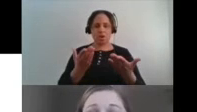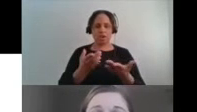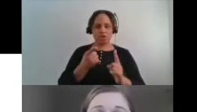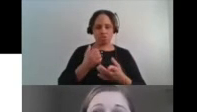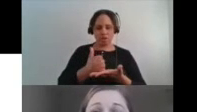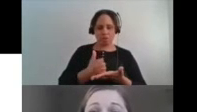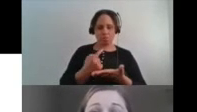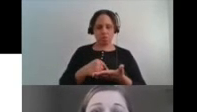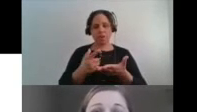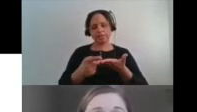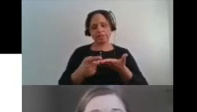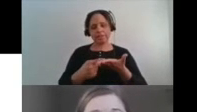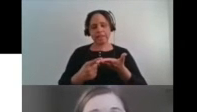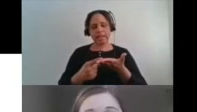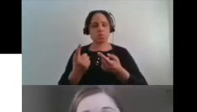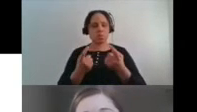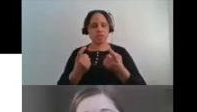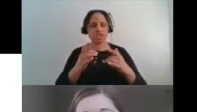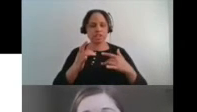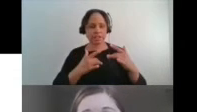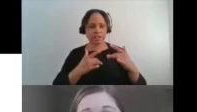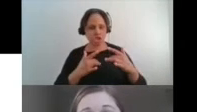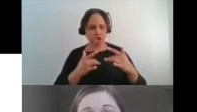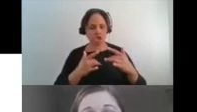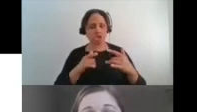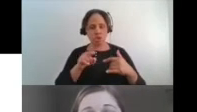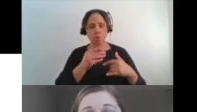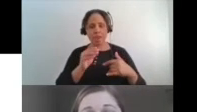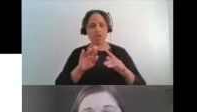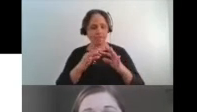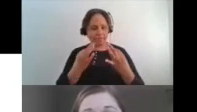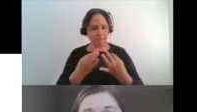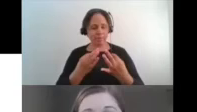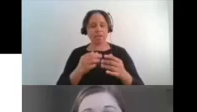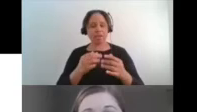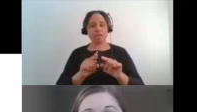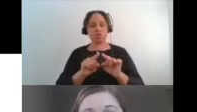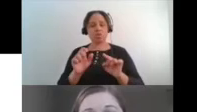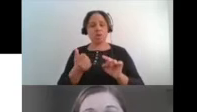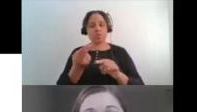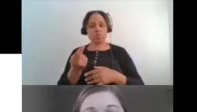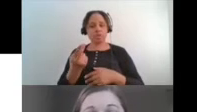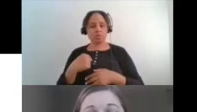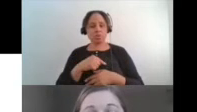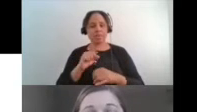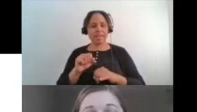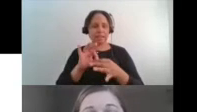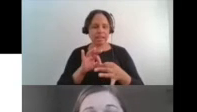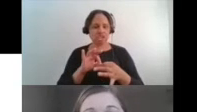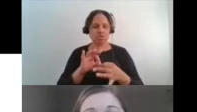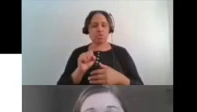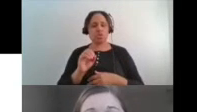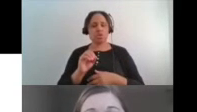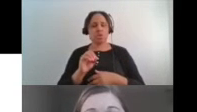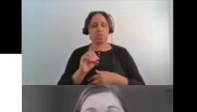questions, concerns with you as the patient and your family. And then we also have other resources that we can connect you to. So the